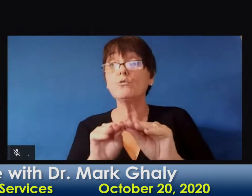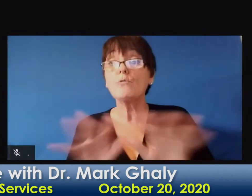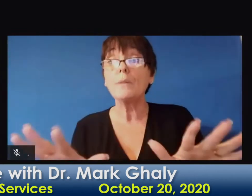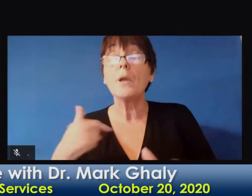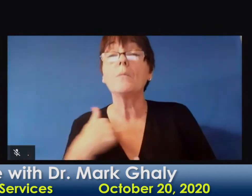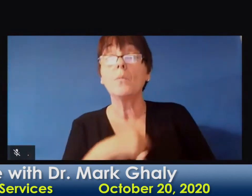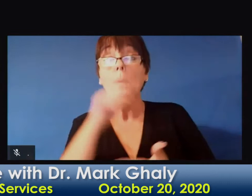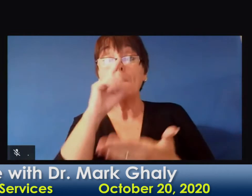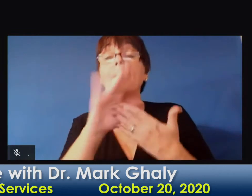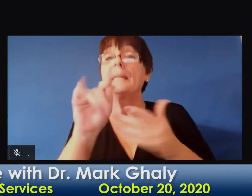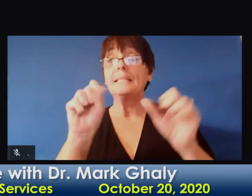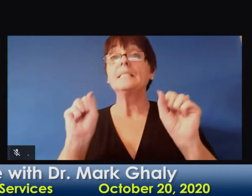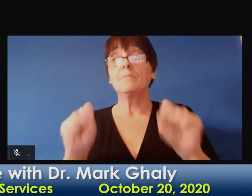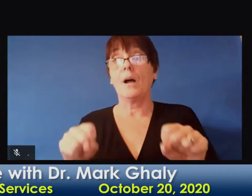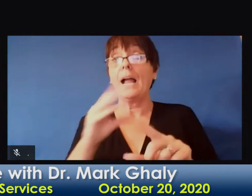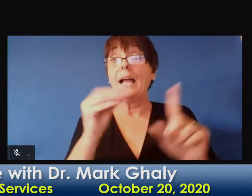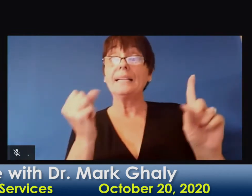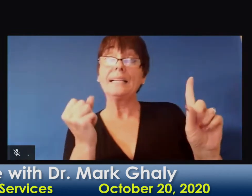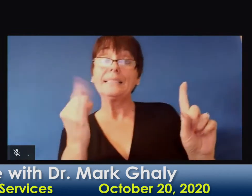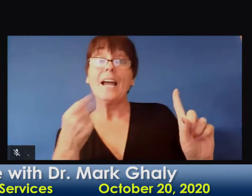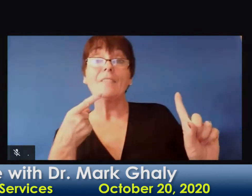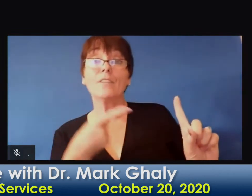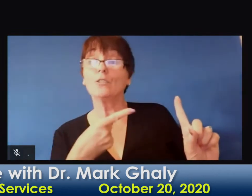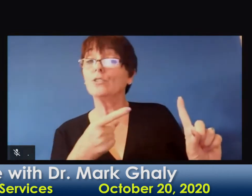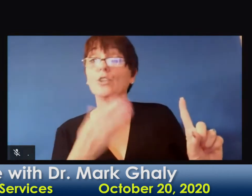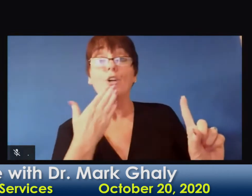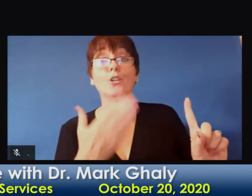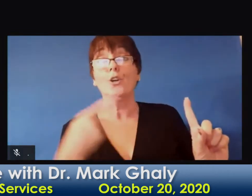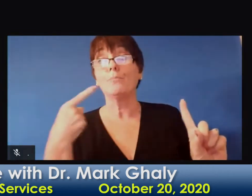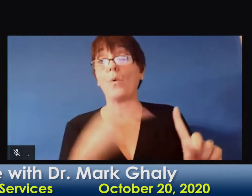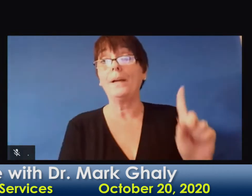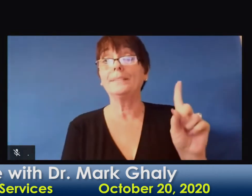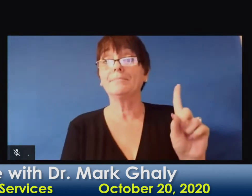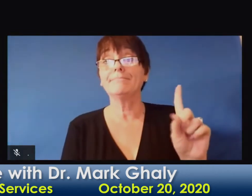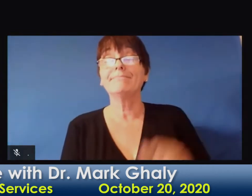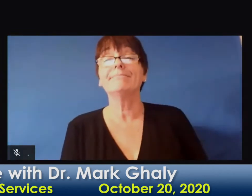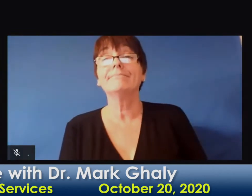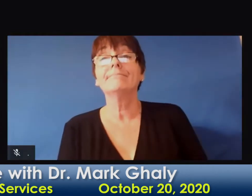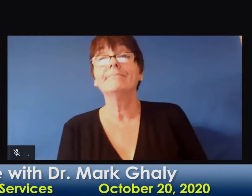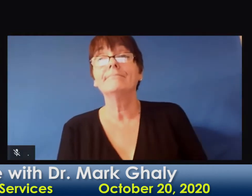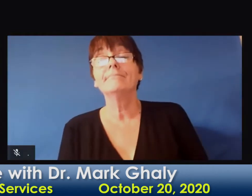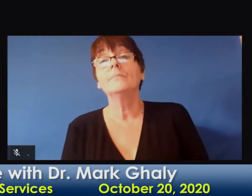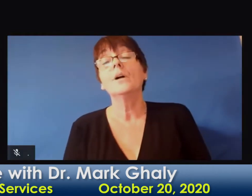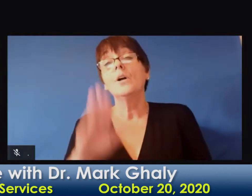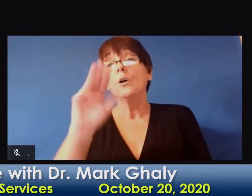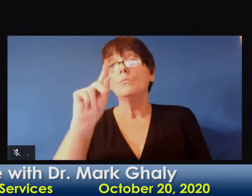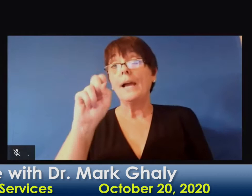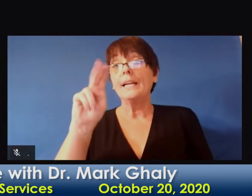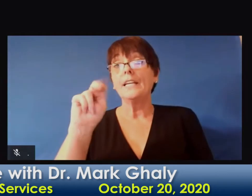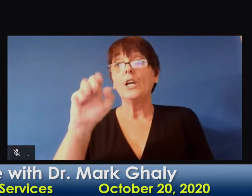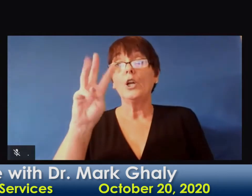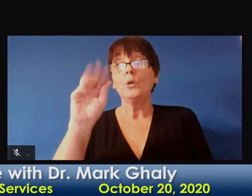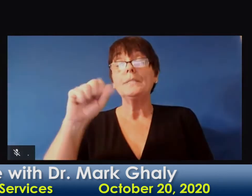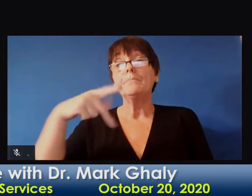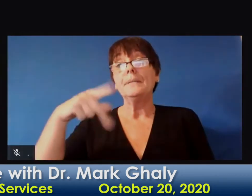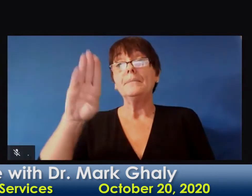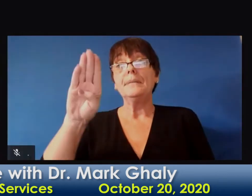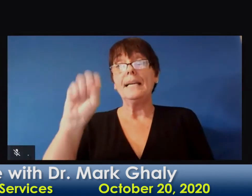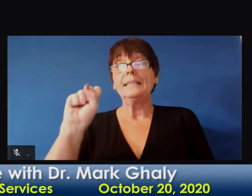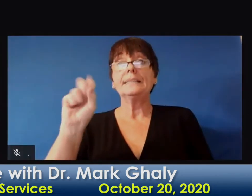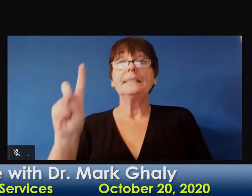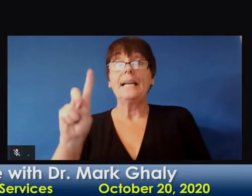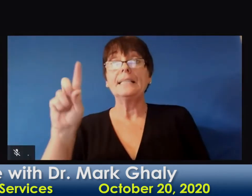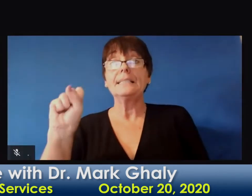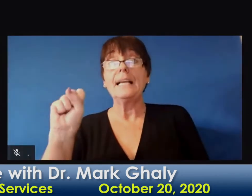believe it's possible, and San Francisco is a great case in point. Brandon Lewis, PBS San Diego.